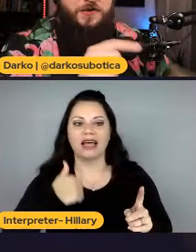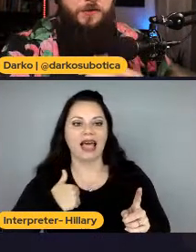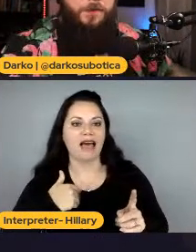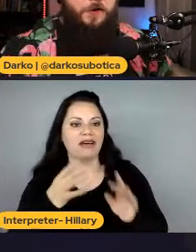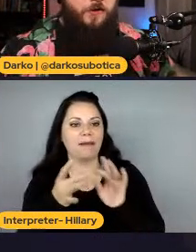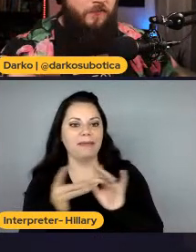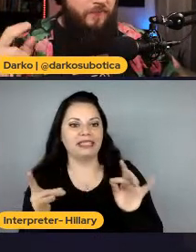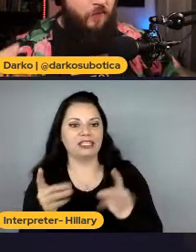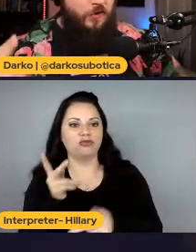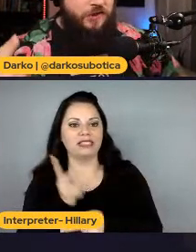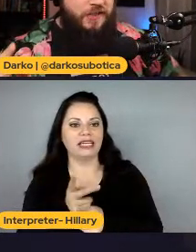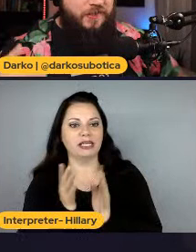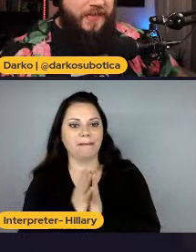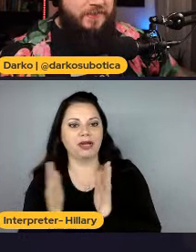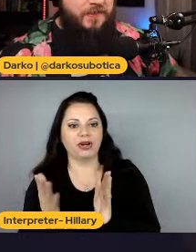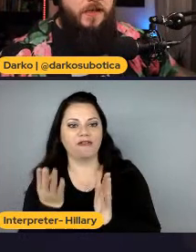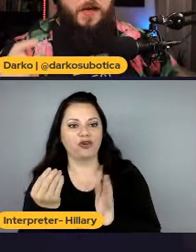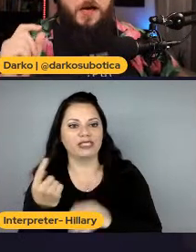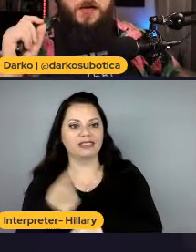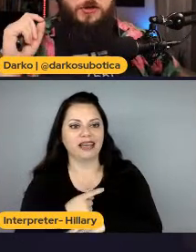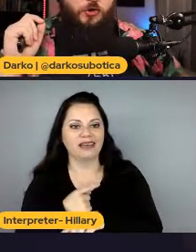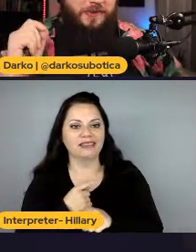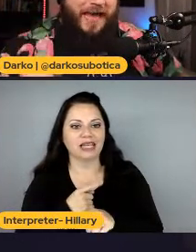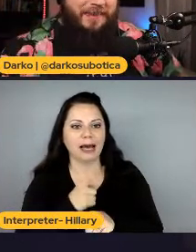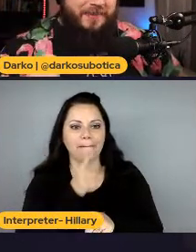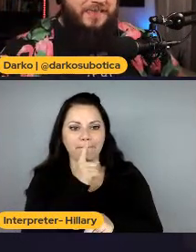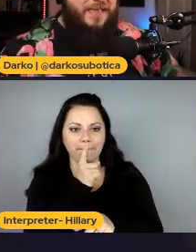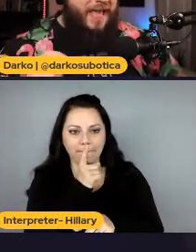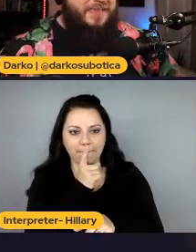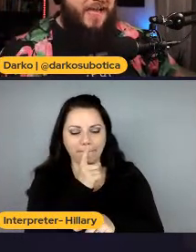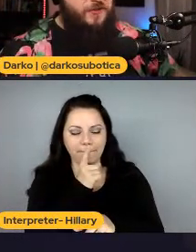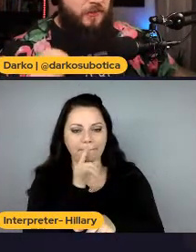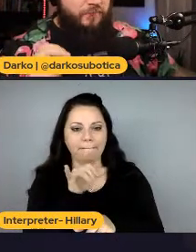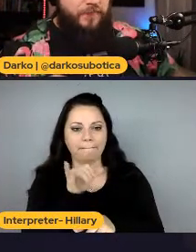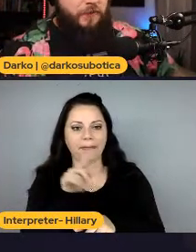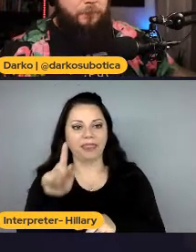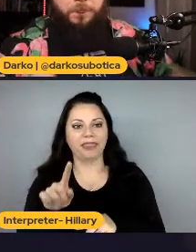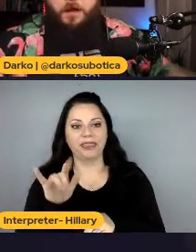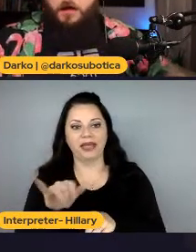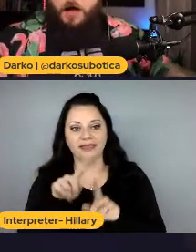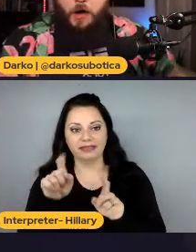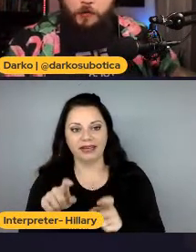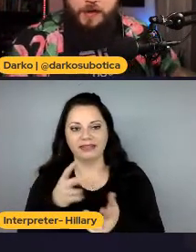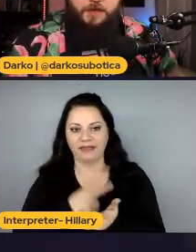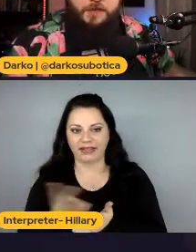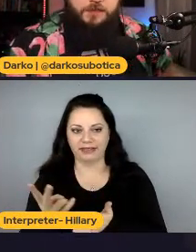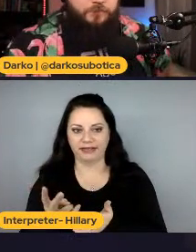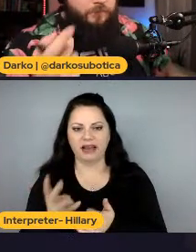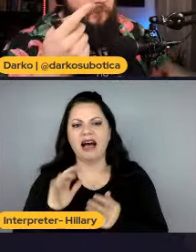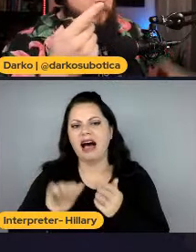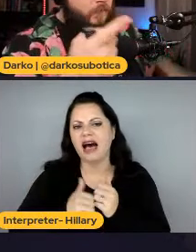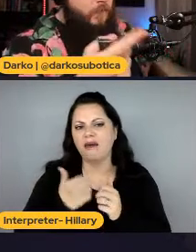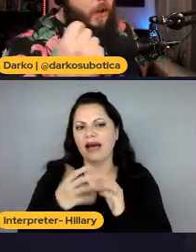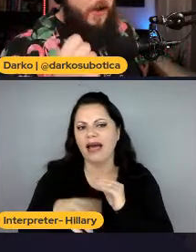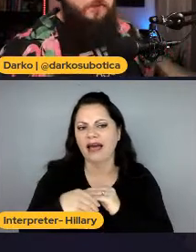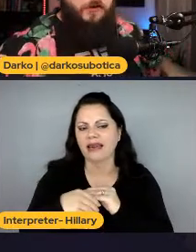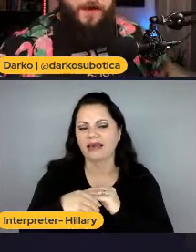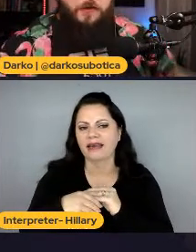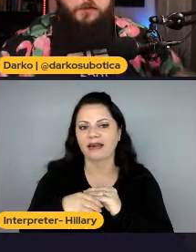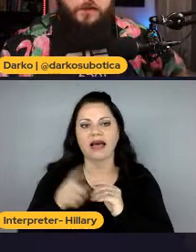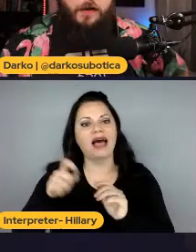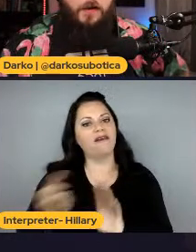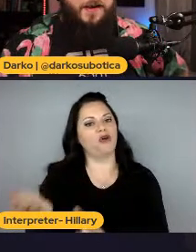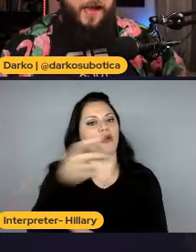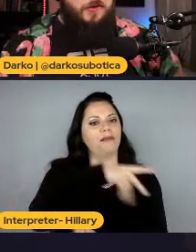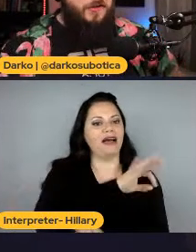message retention period of 14 days. So that test has actually failed. How do I add this? I have to go